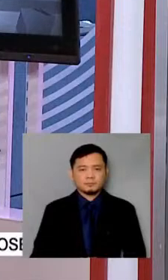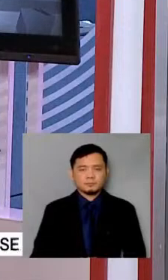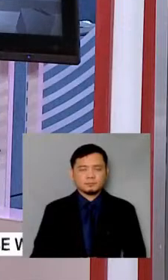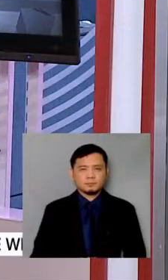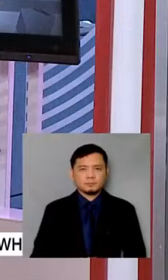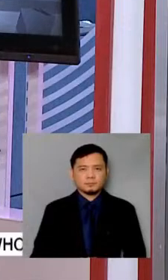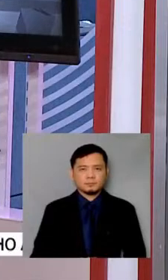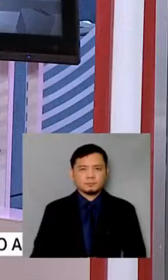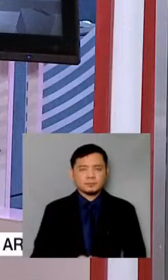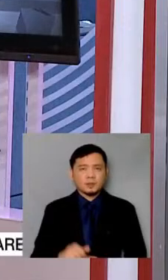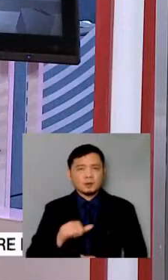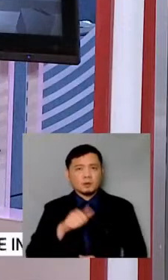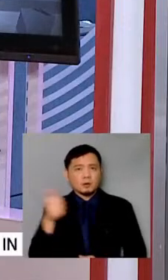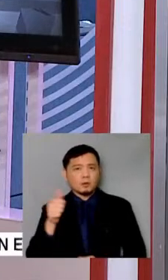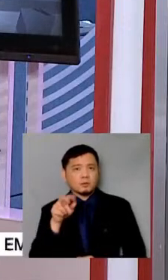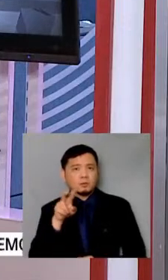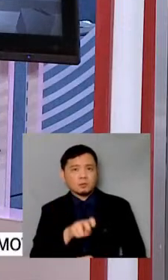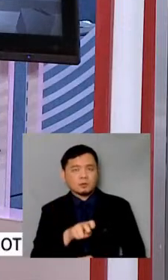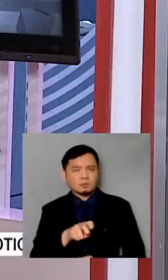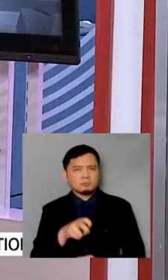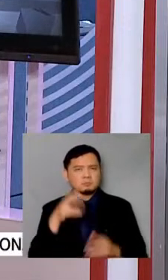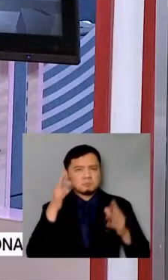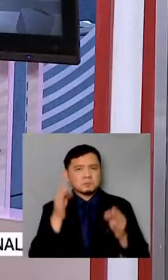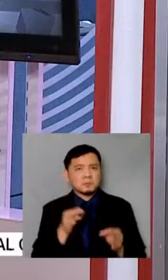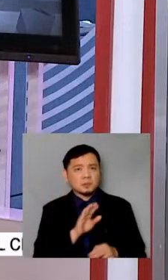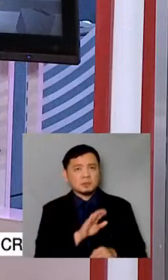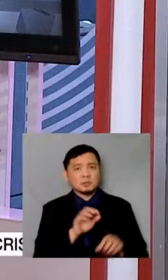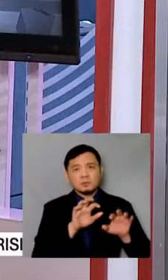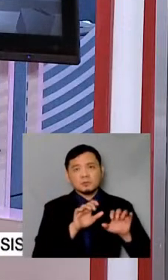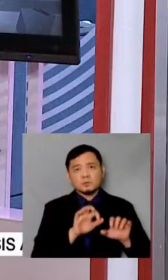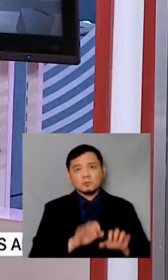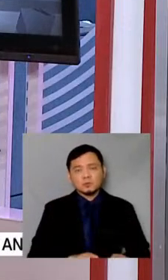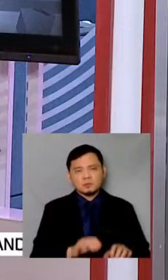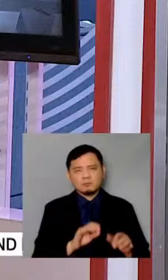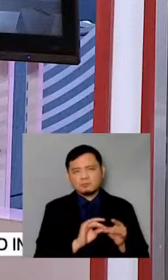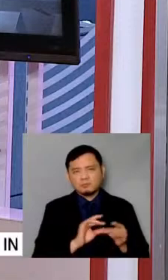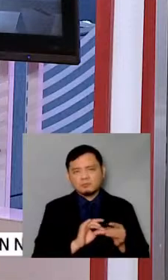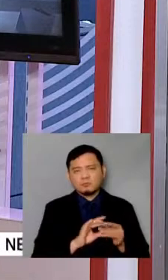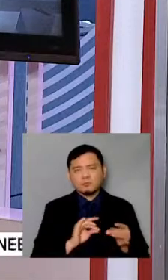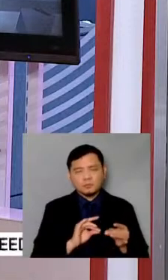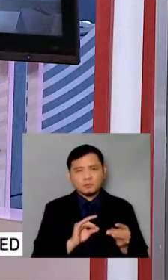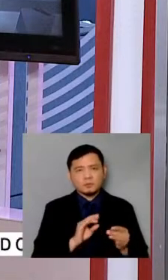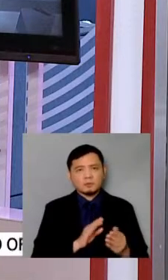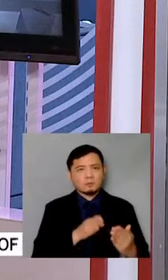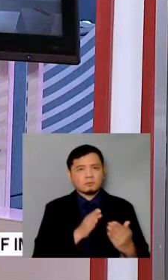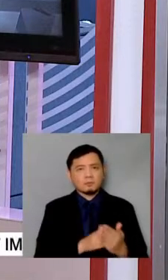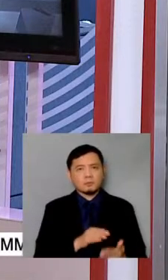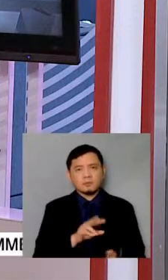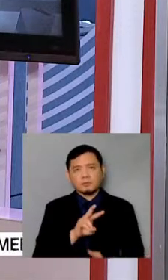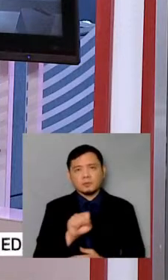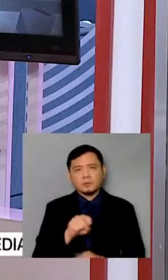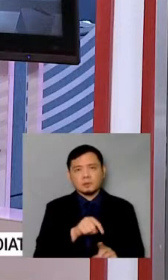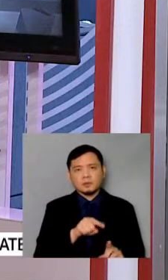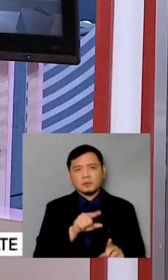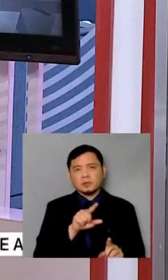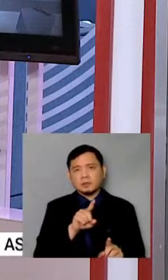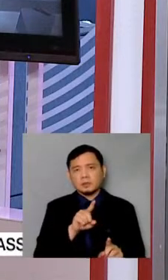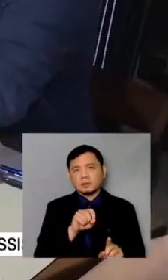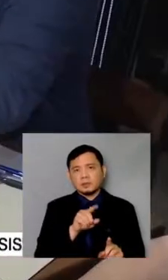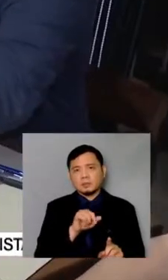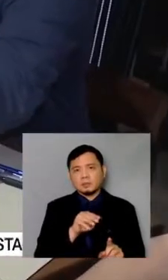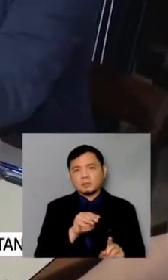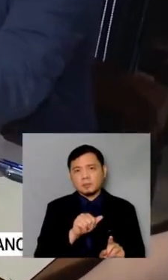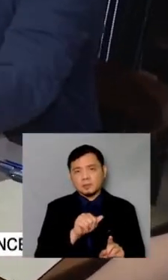Another witness retracts statements implicating detained Philippine Senator Laila De Lima to the illegal drug trade.